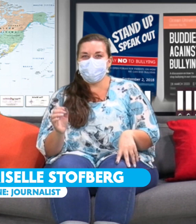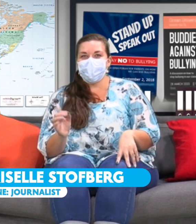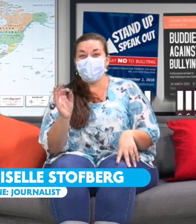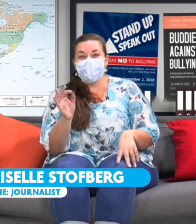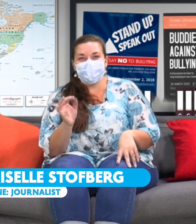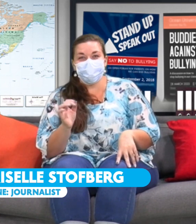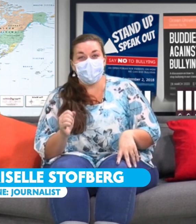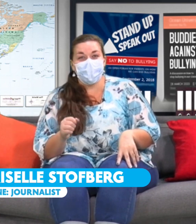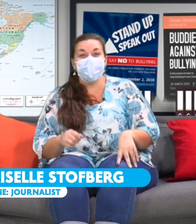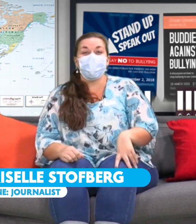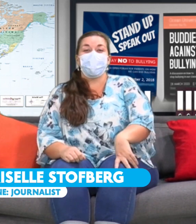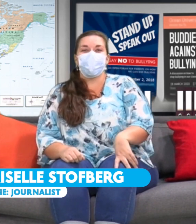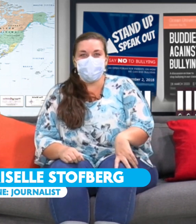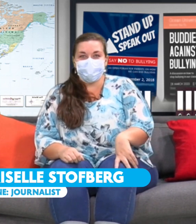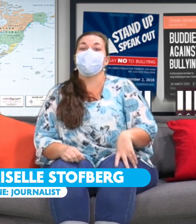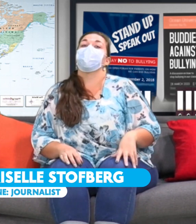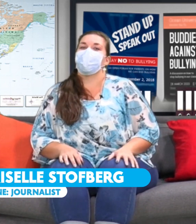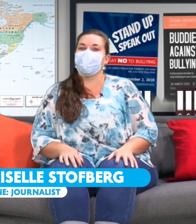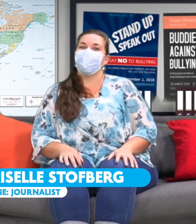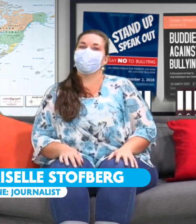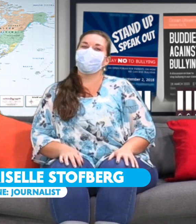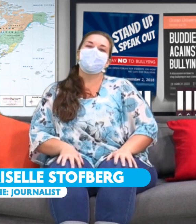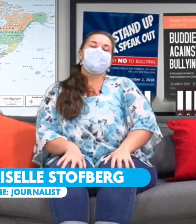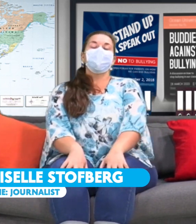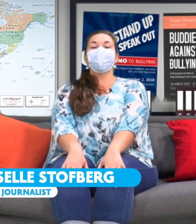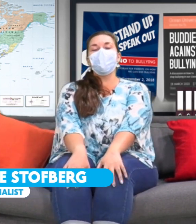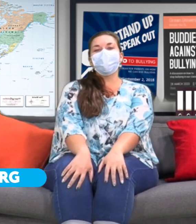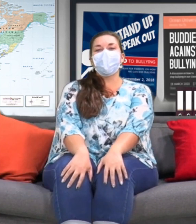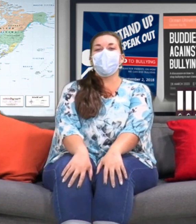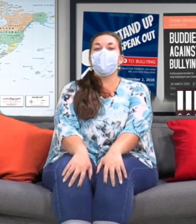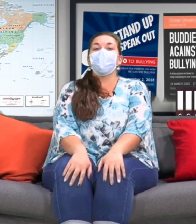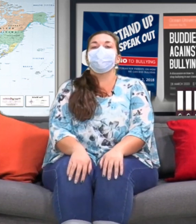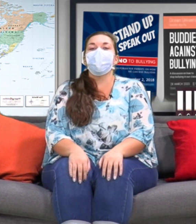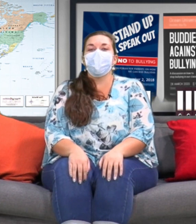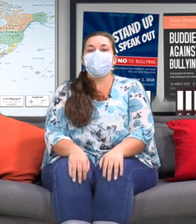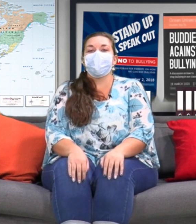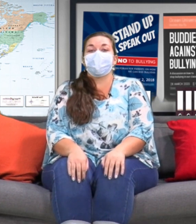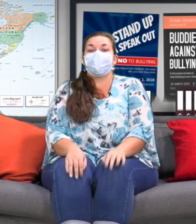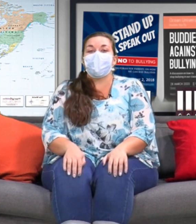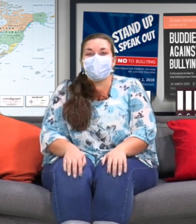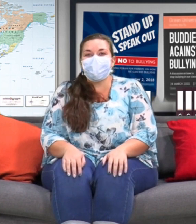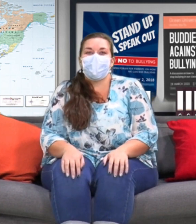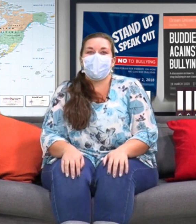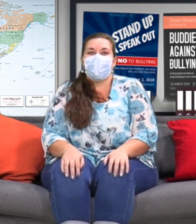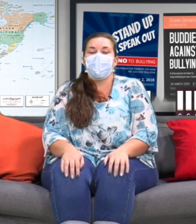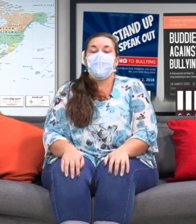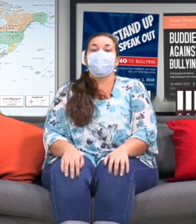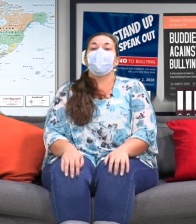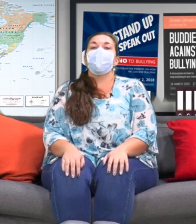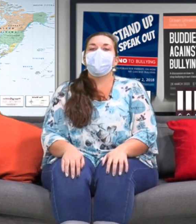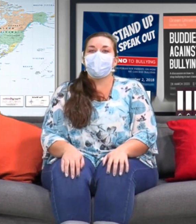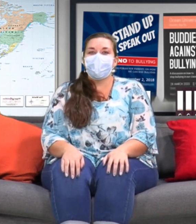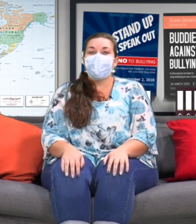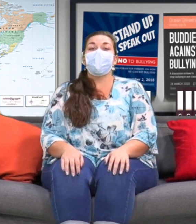I'm sure that you guys as well are becoming pros with the pronouns. So next, I hope our grade 4 learners are as excited as I am